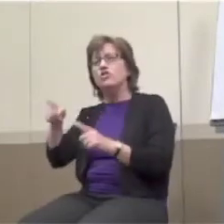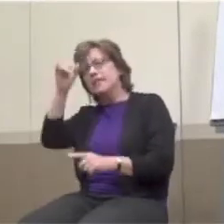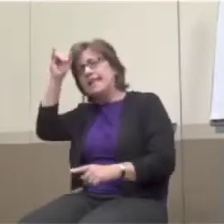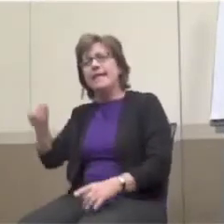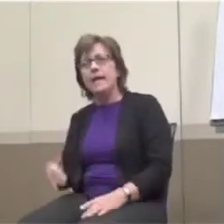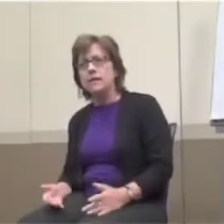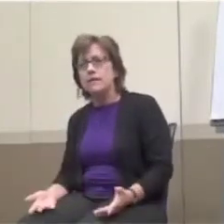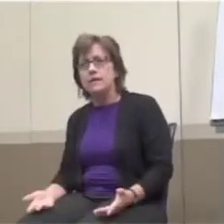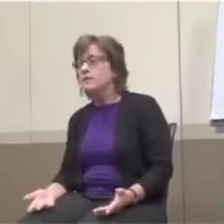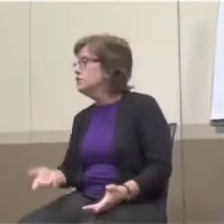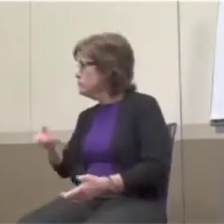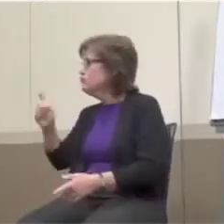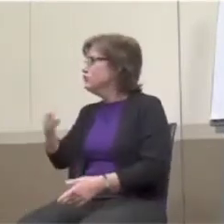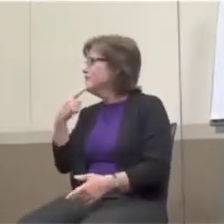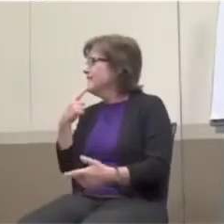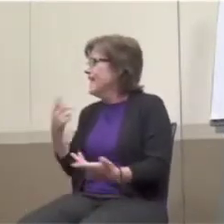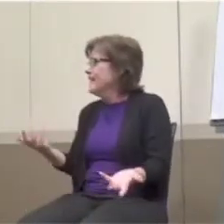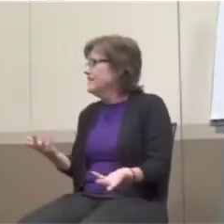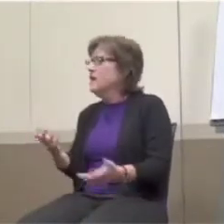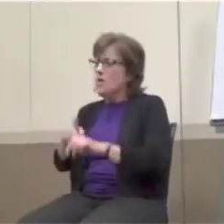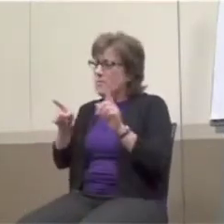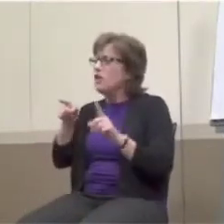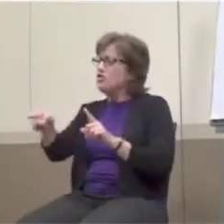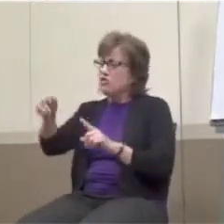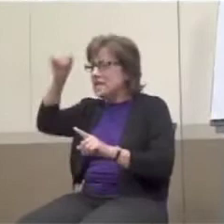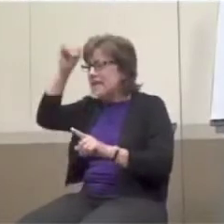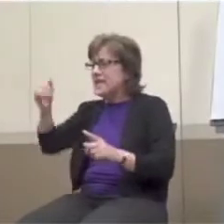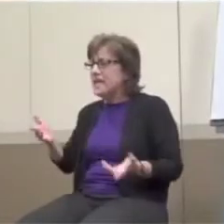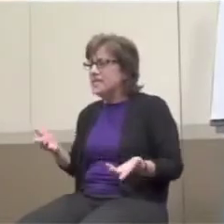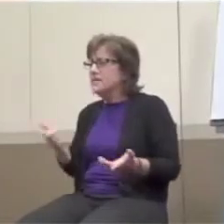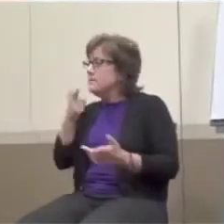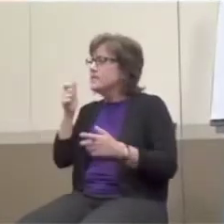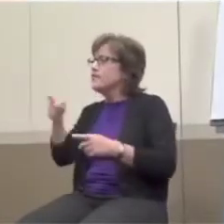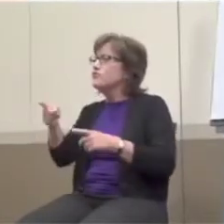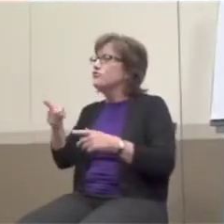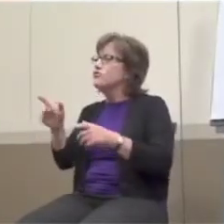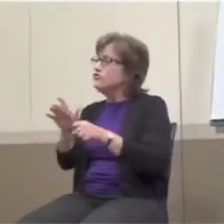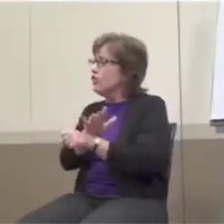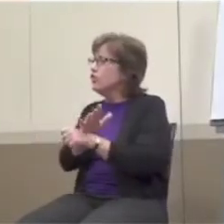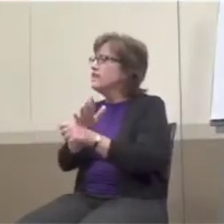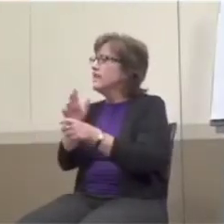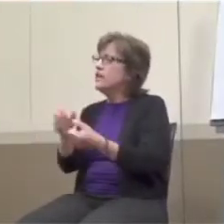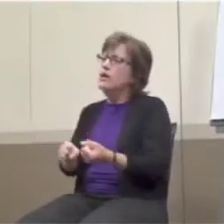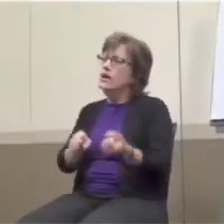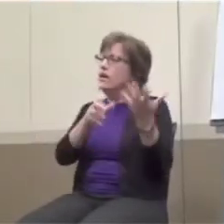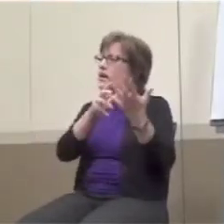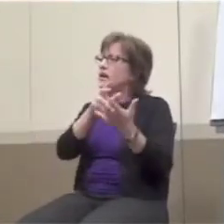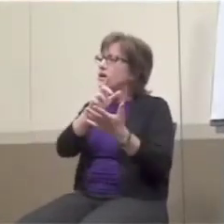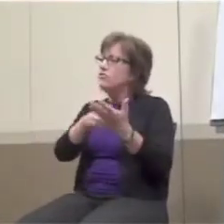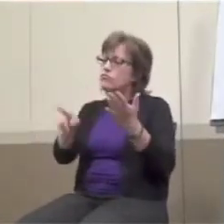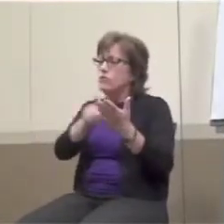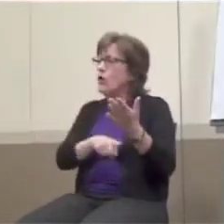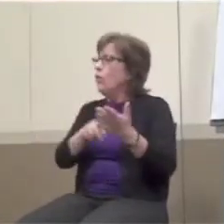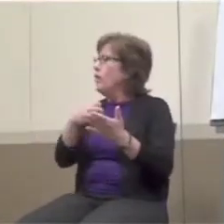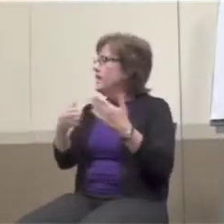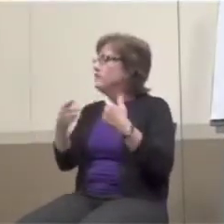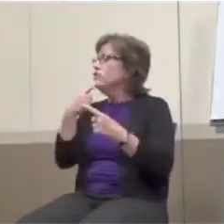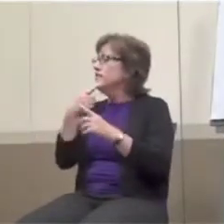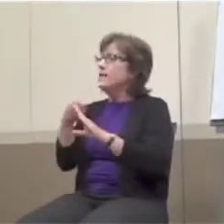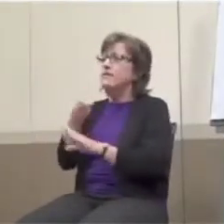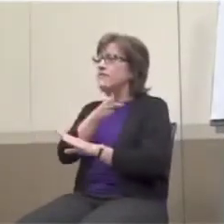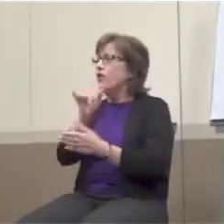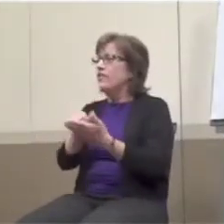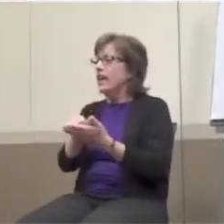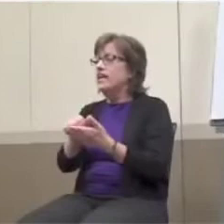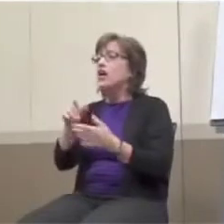You might as well just say, but you're an idiot, because you totally negated anything that you had said before that. So when you use